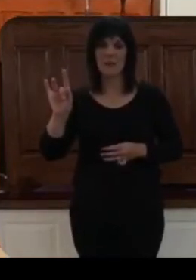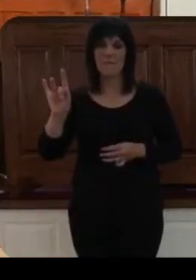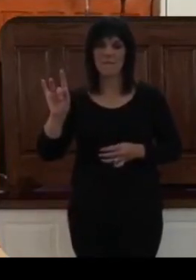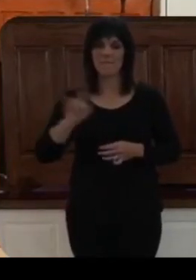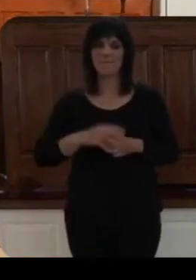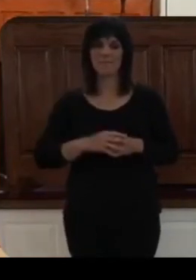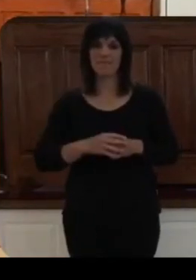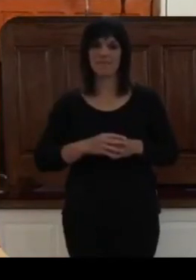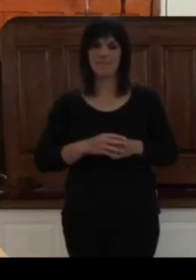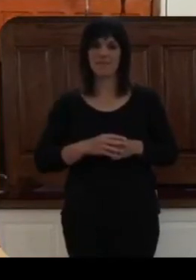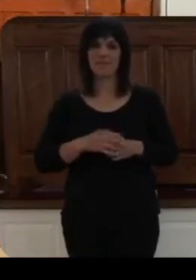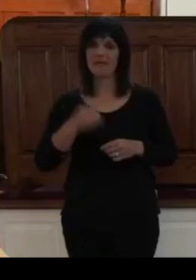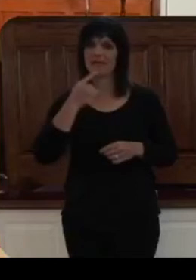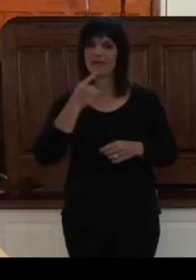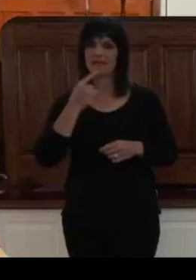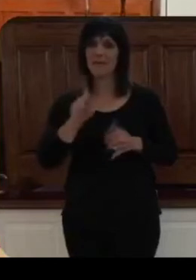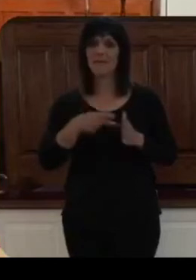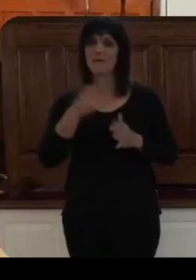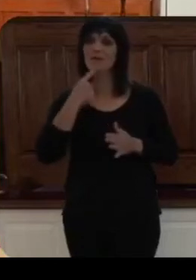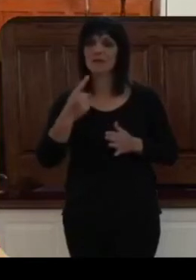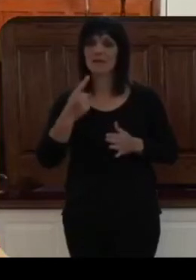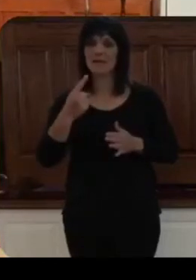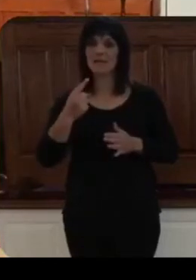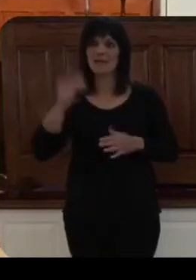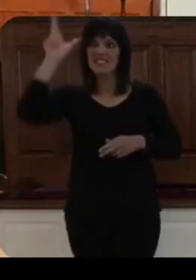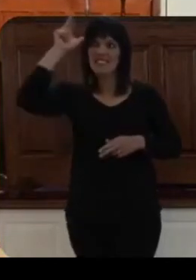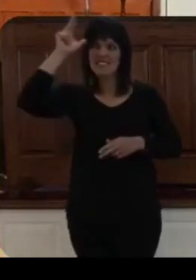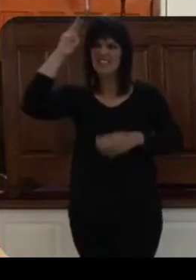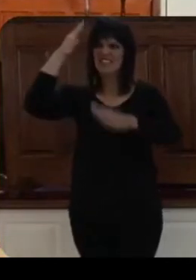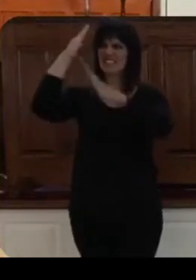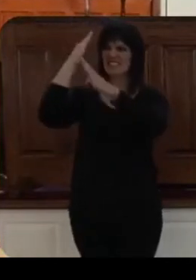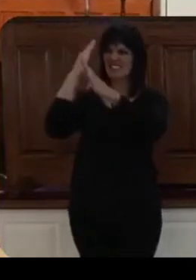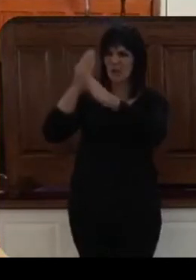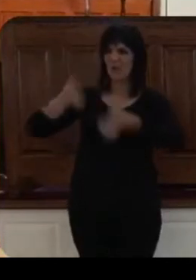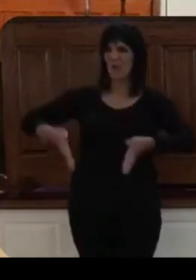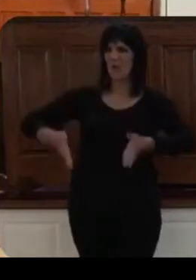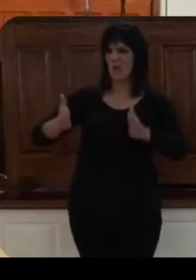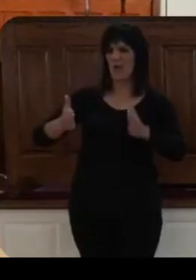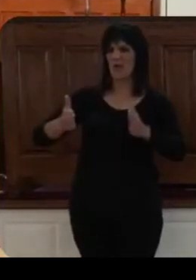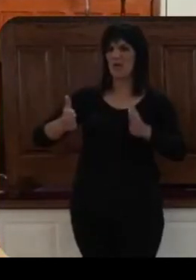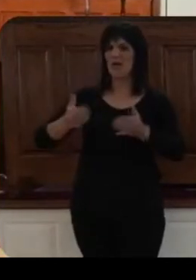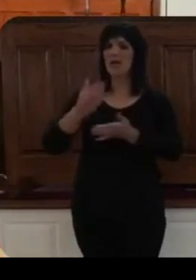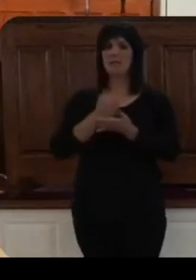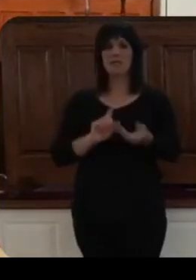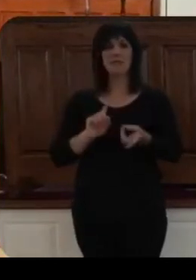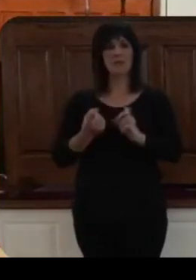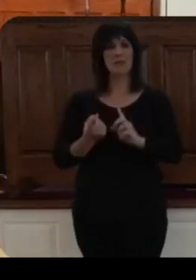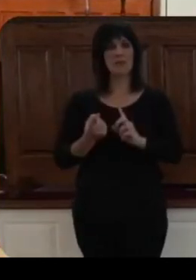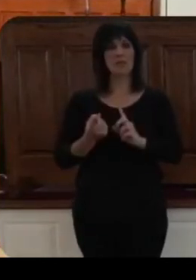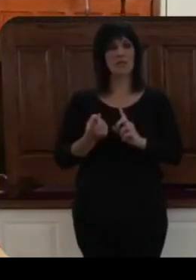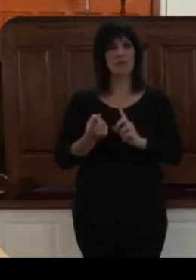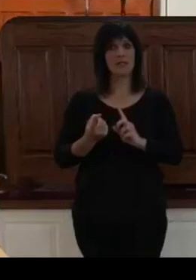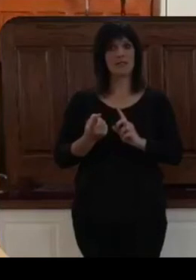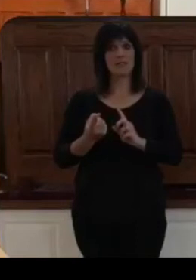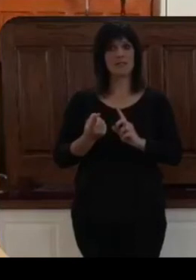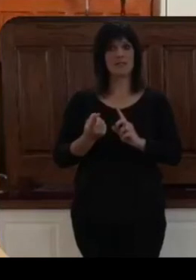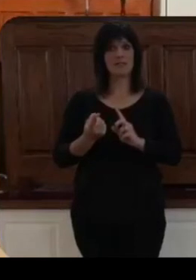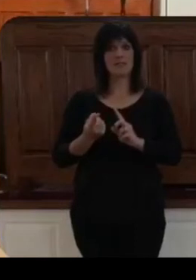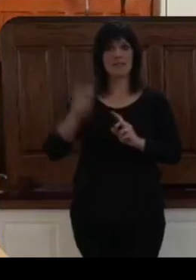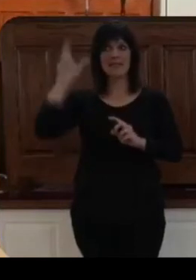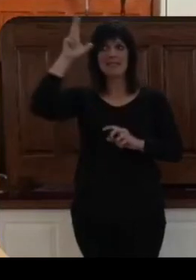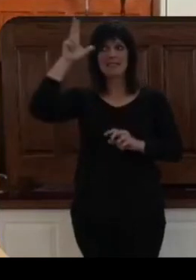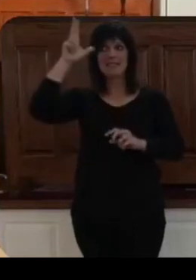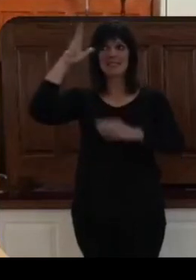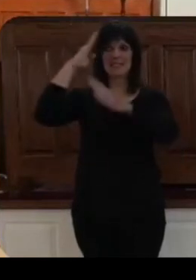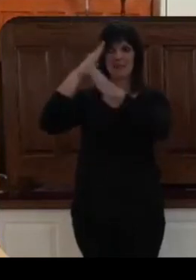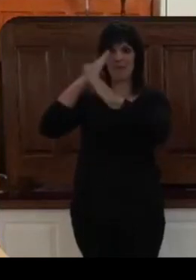verse 18, he says that Satan blocked our way. Some translations you'll have will say Satan hindered us. That word in the